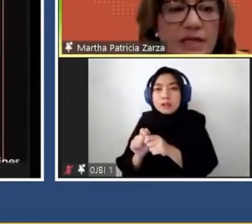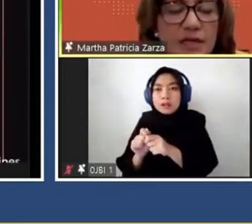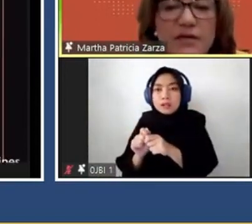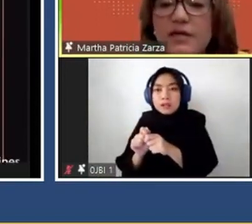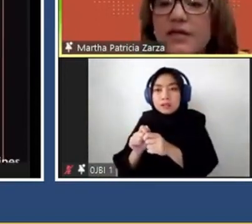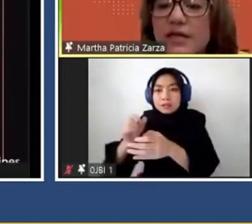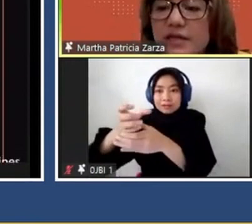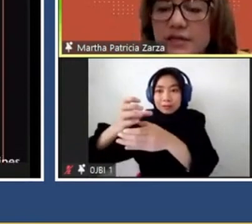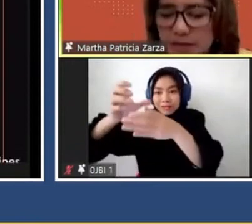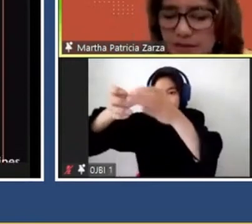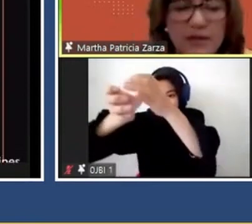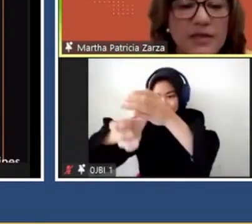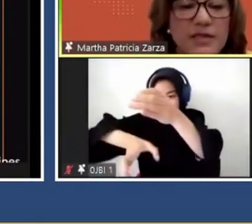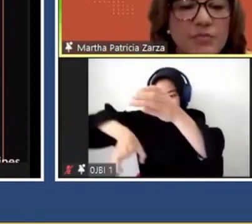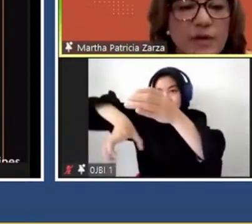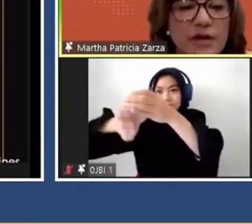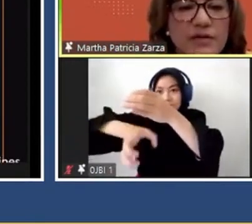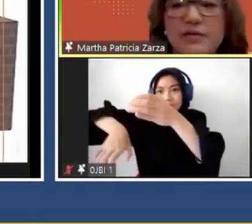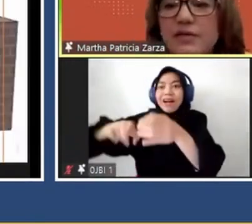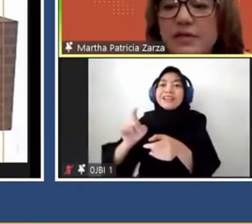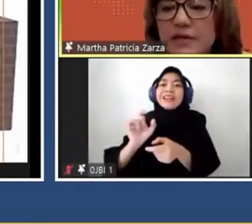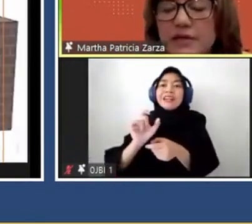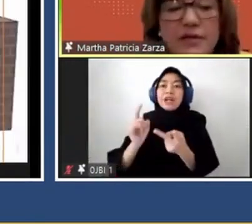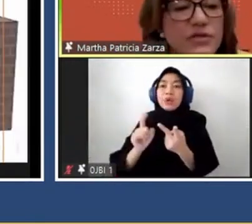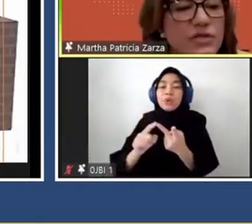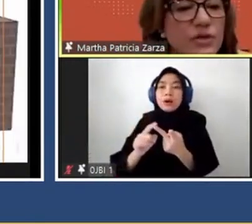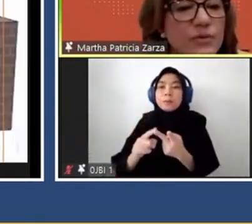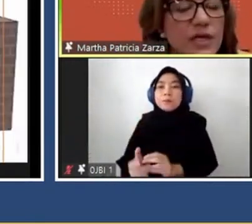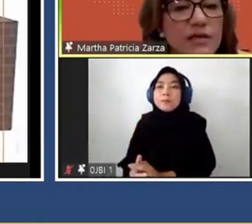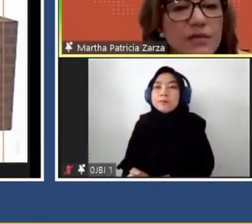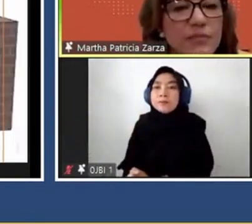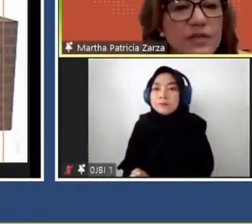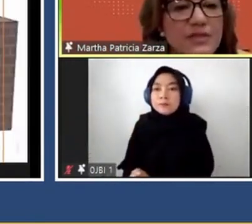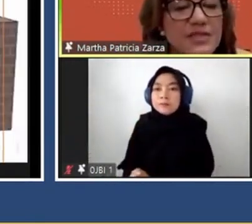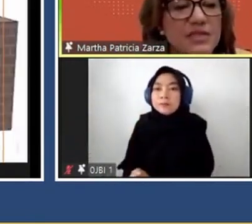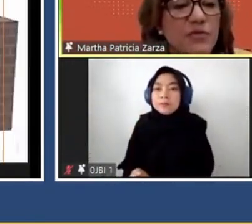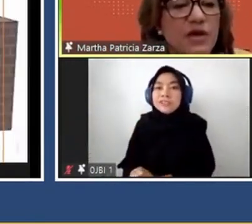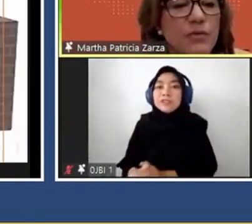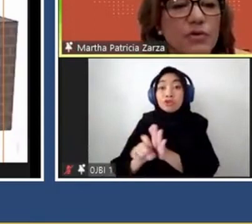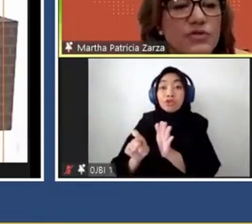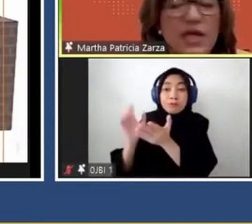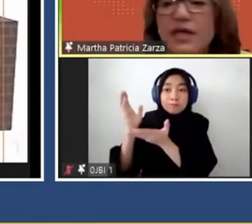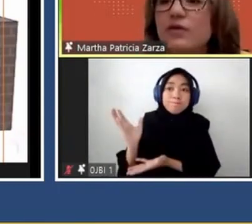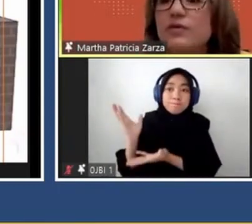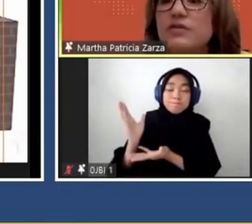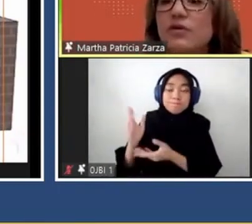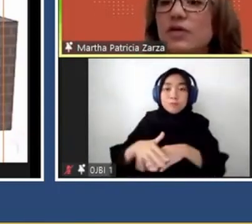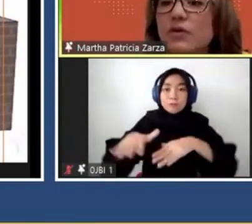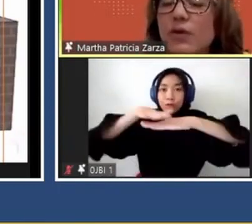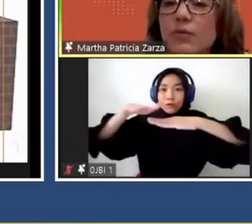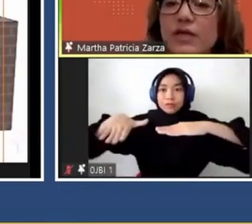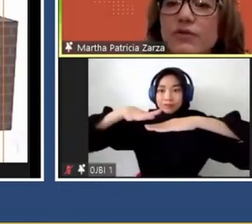seen in here. It is better shown in the system of how it works. It